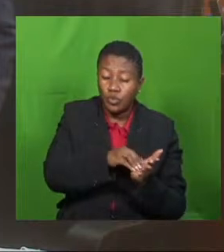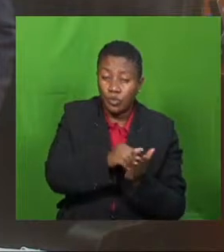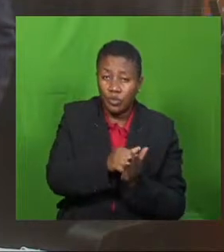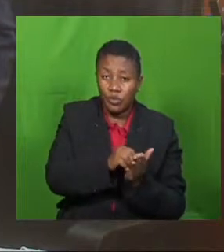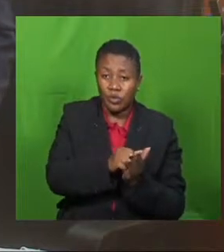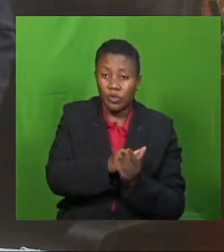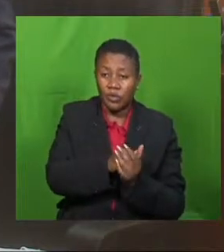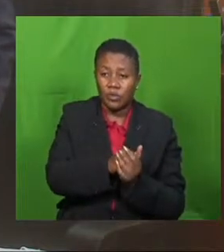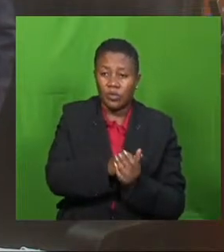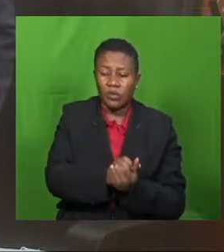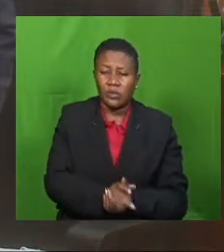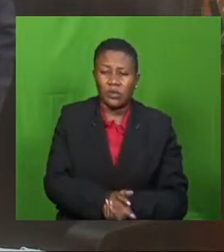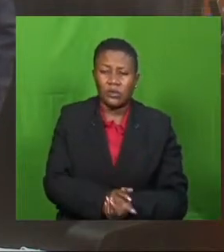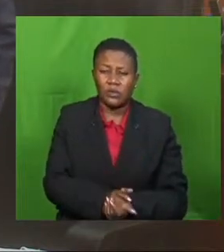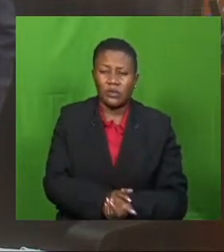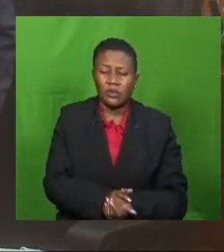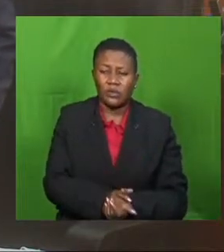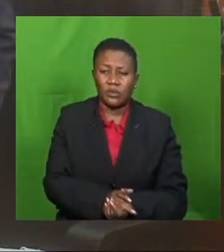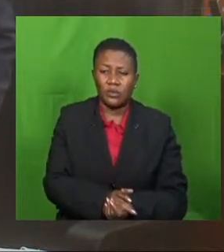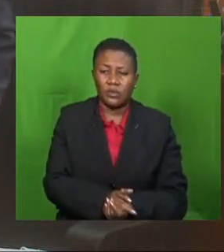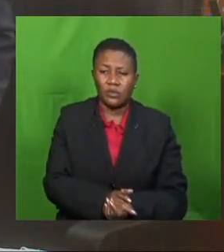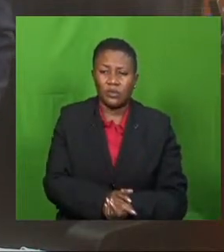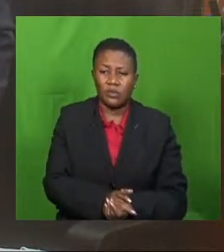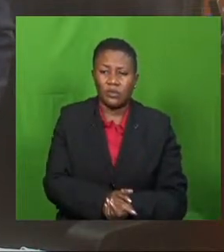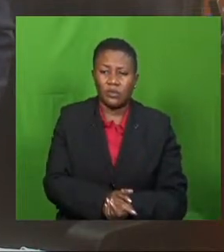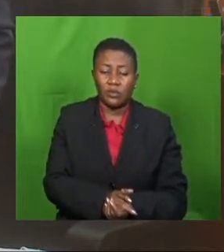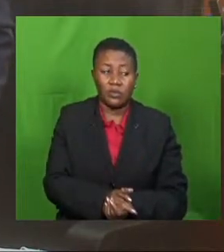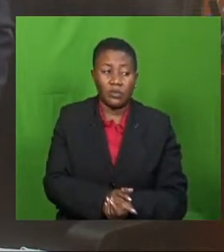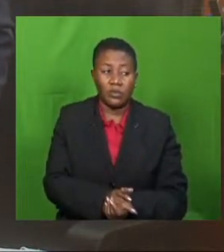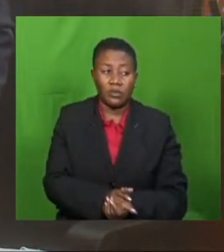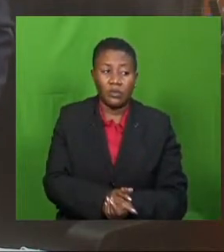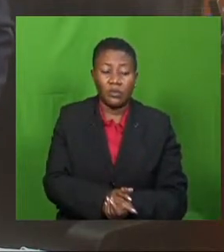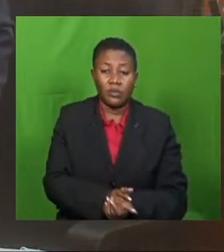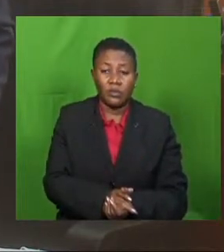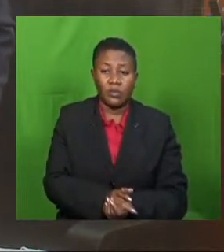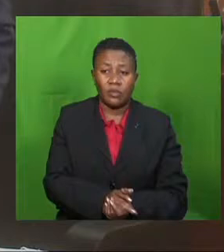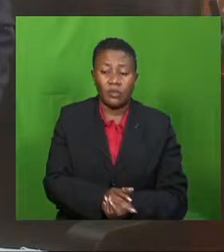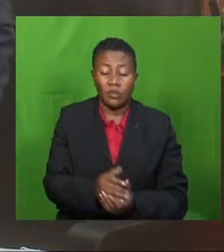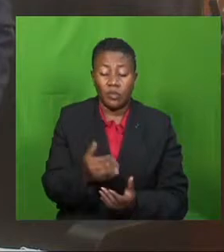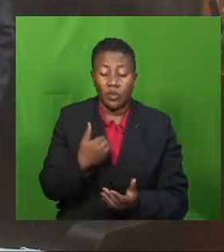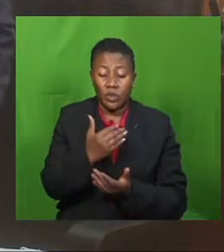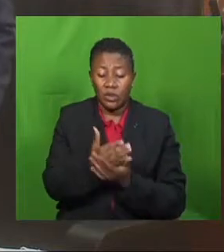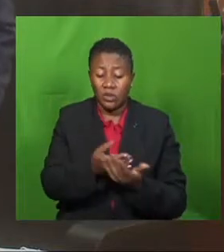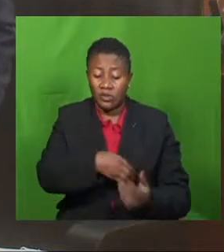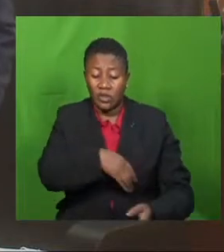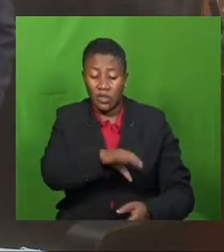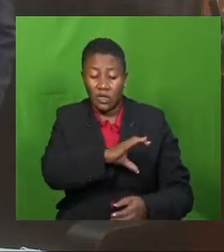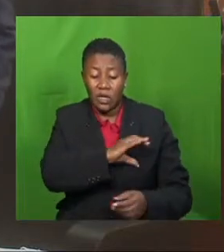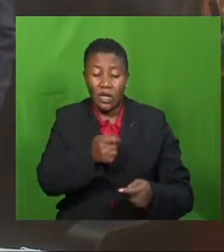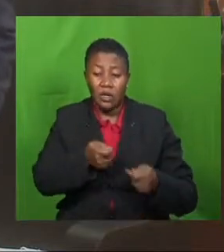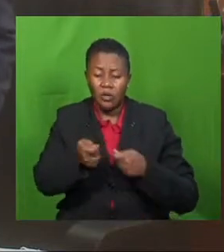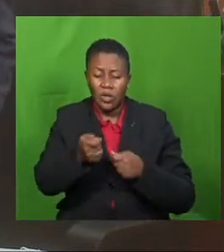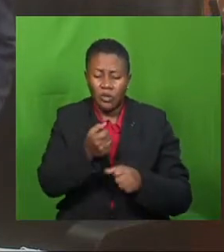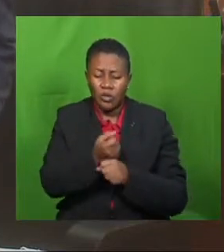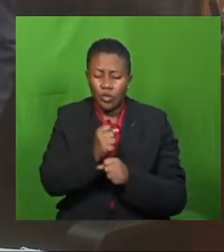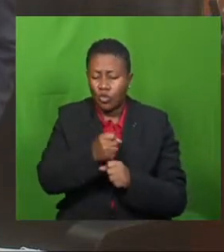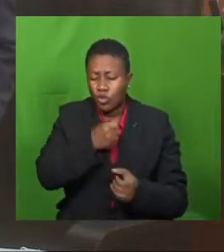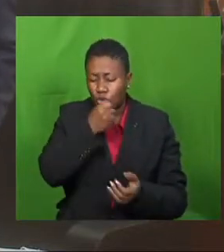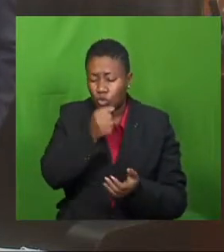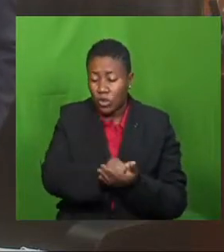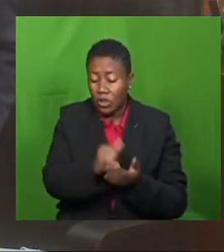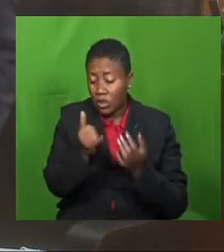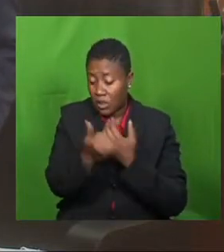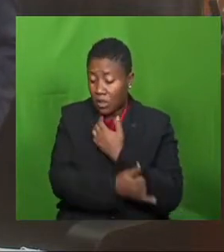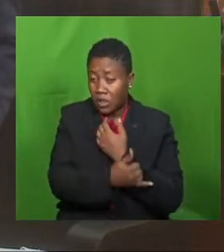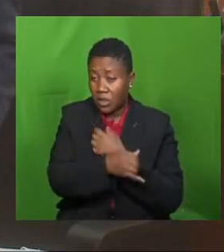by the insurgents. Parliaments have a role to play in pursuing decentralized administration to ensure that the countries of Africa and